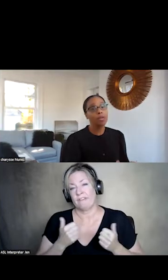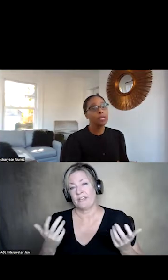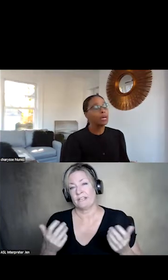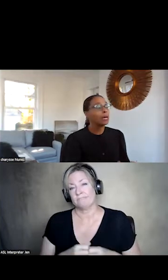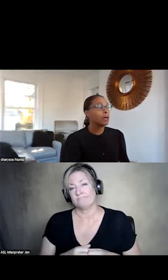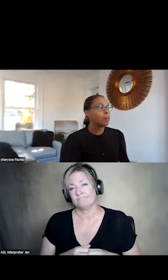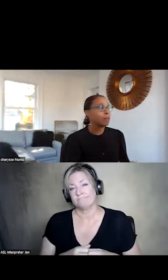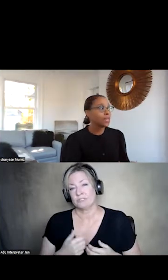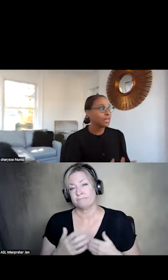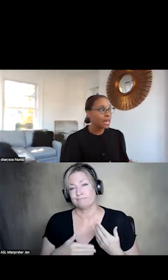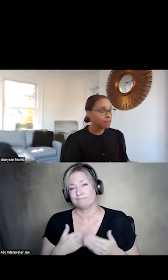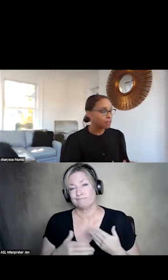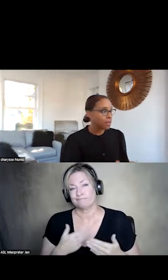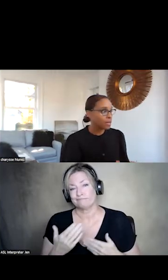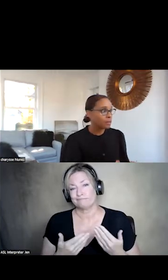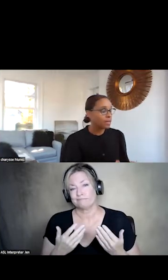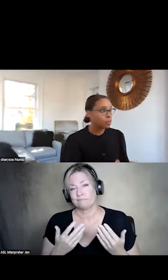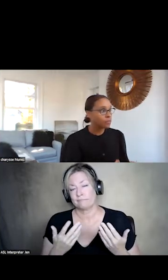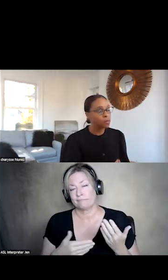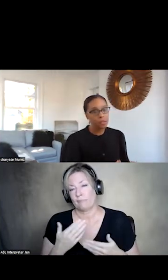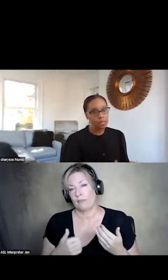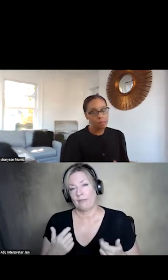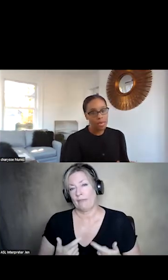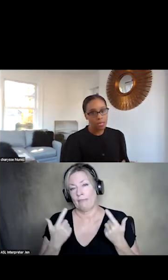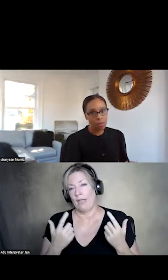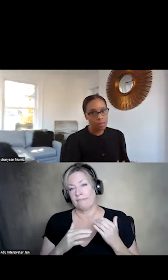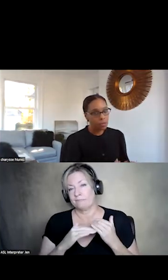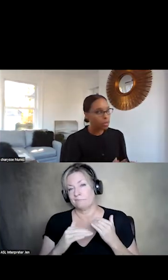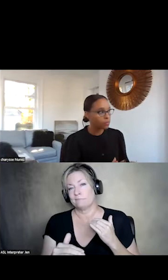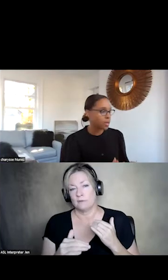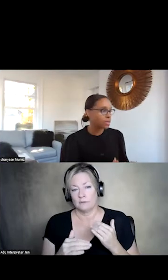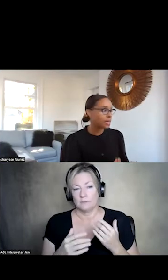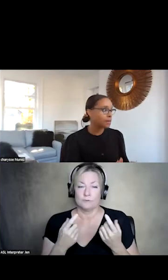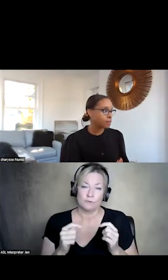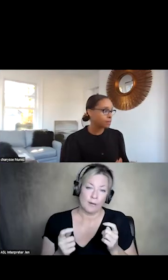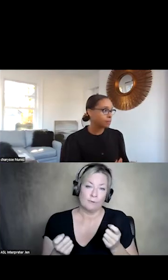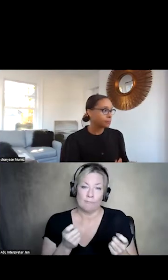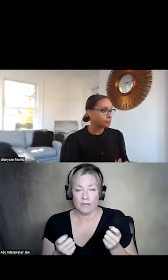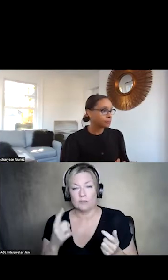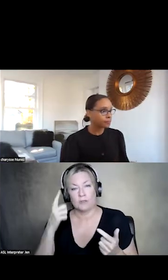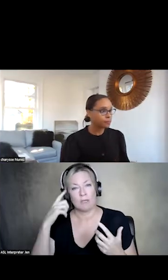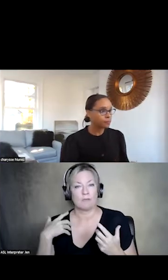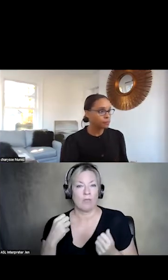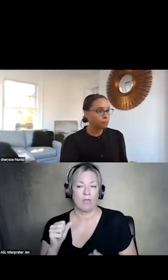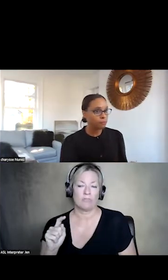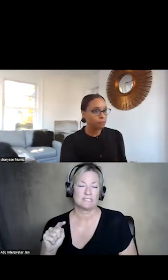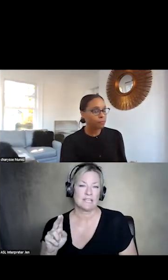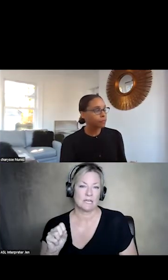holding on in life and with their ability to manage their mental health status.